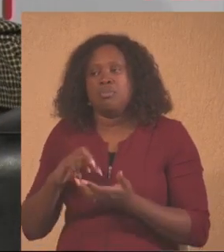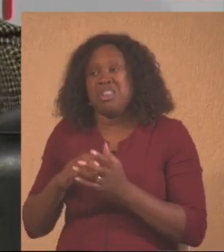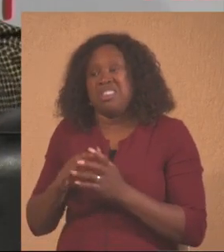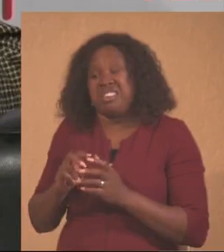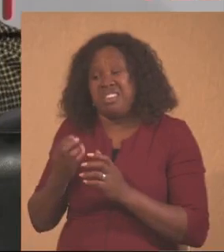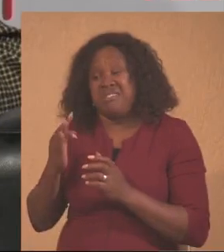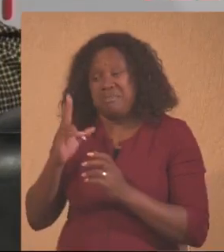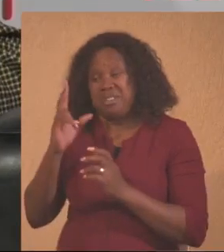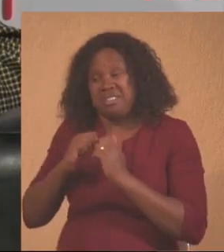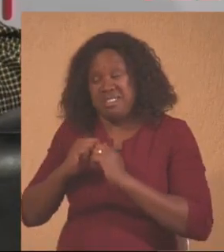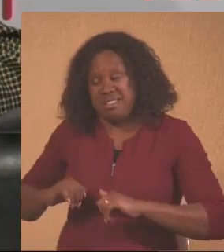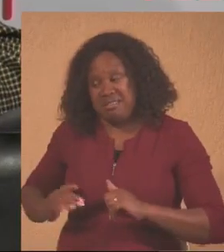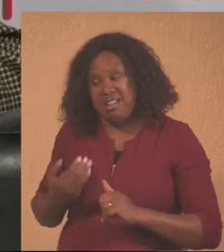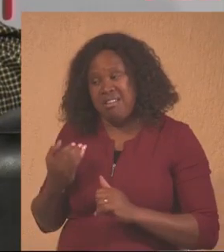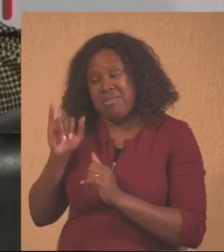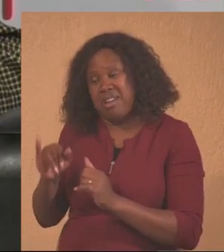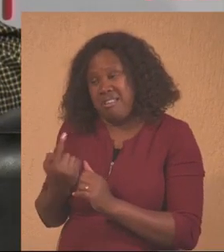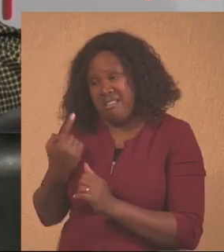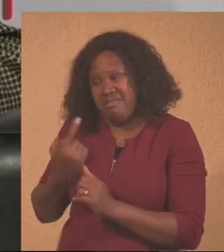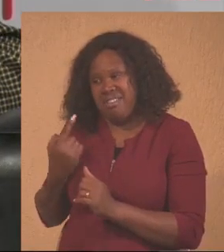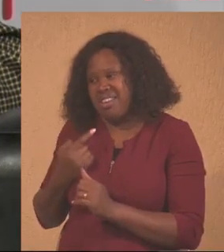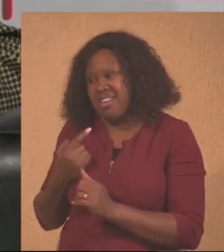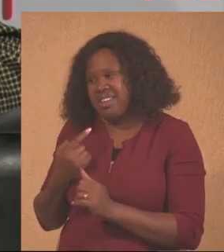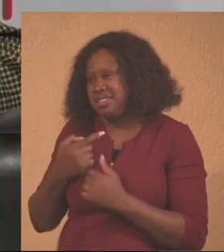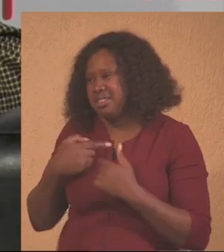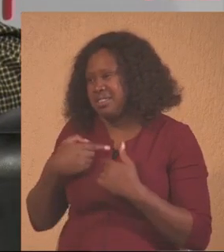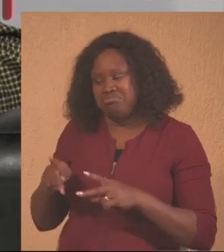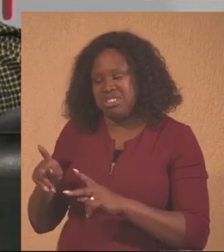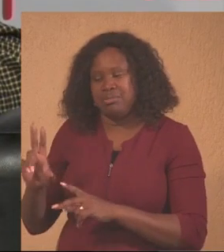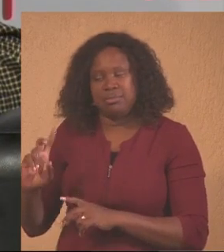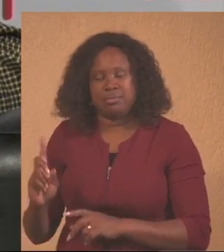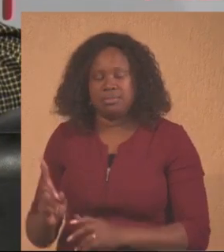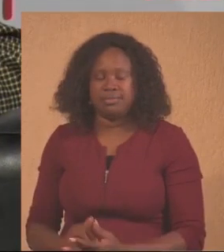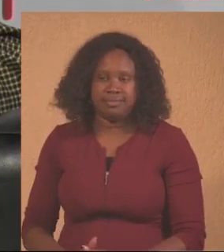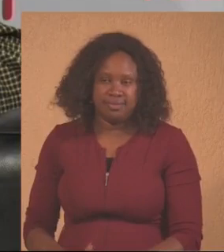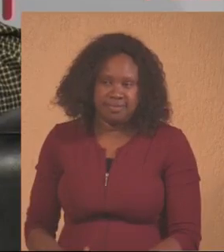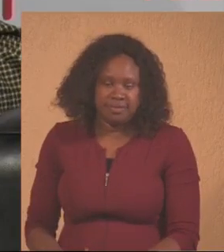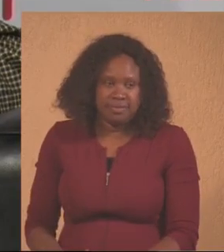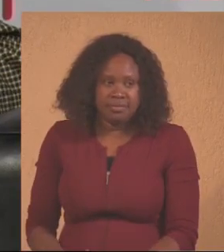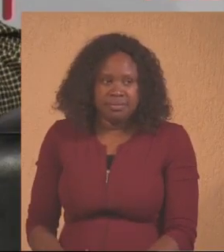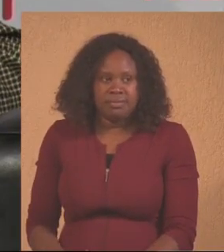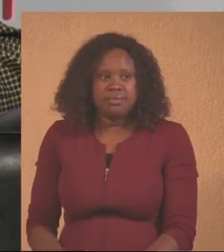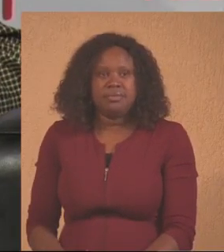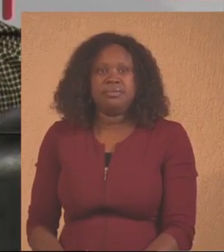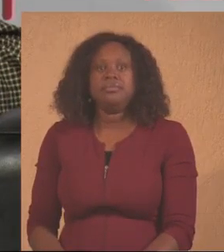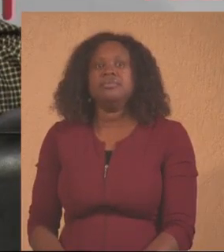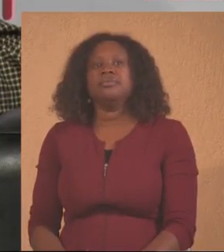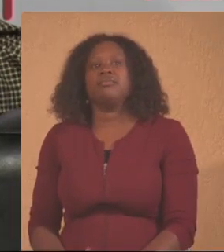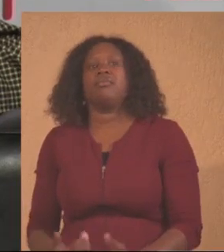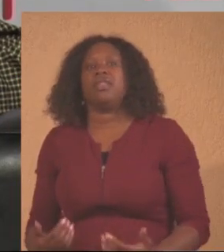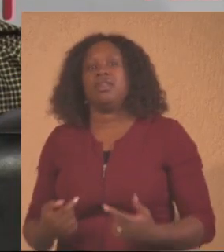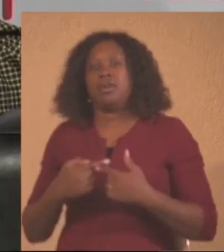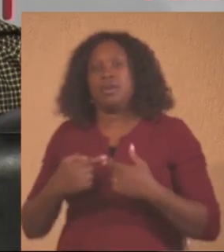in contact with someone who is sick. So actually we may think of